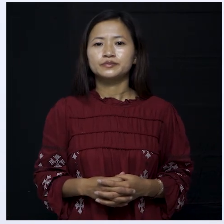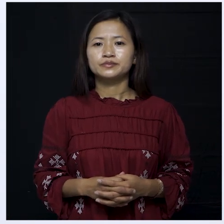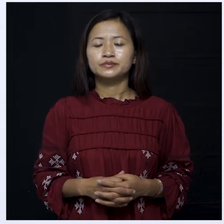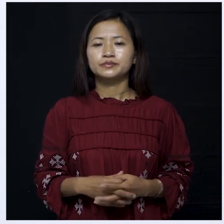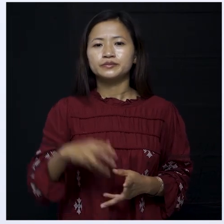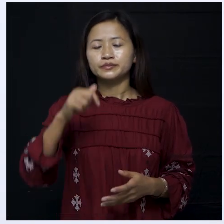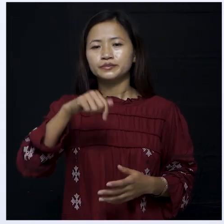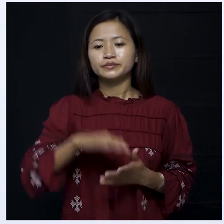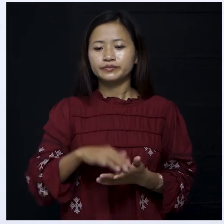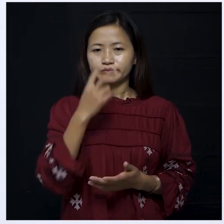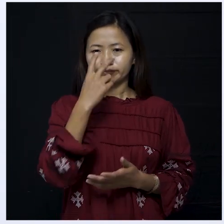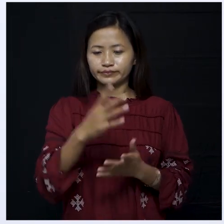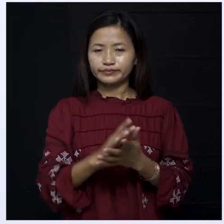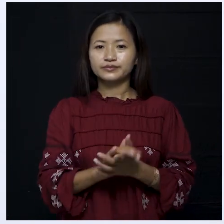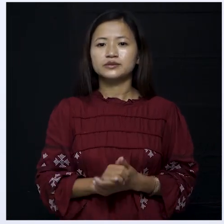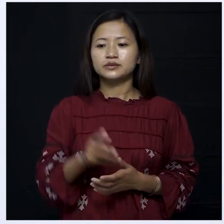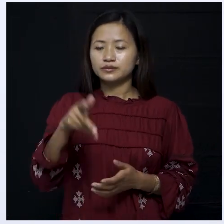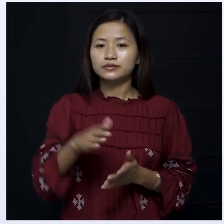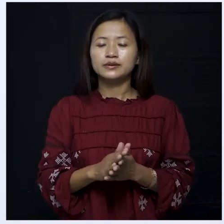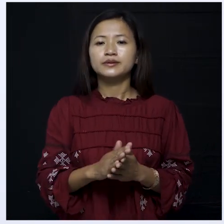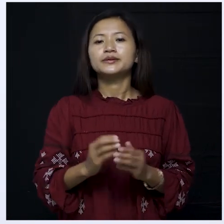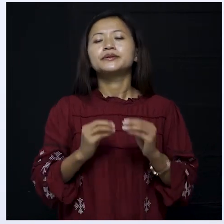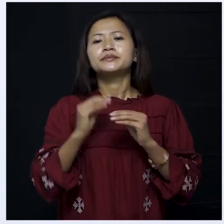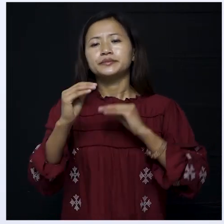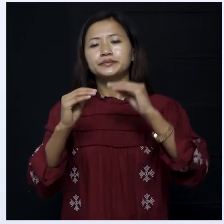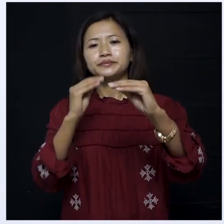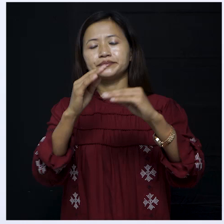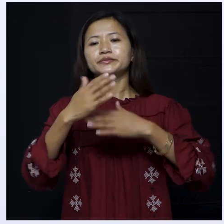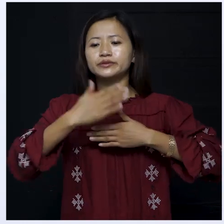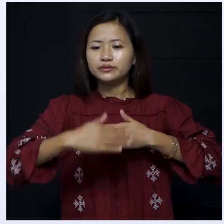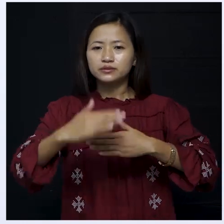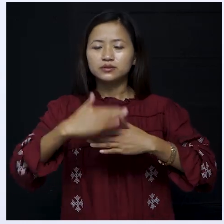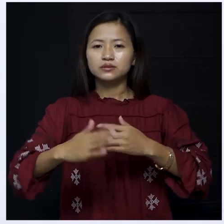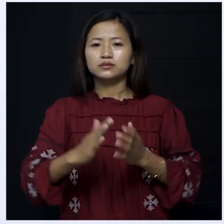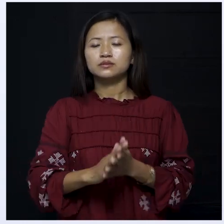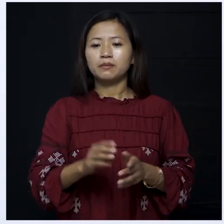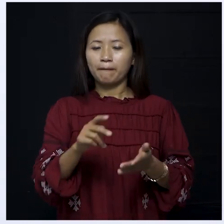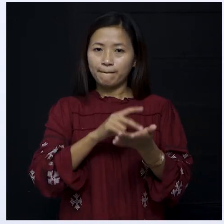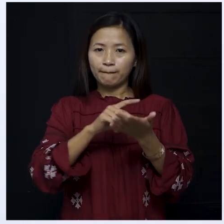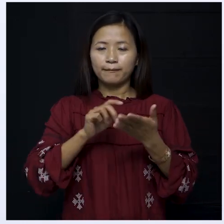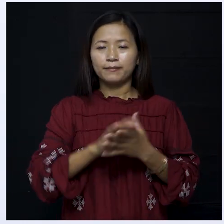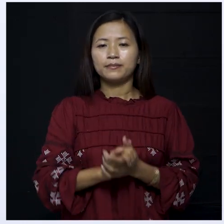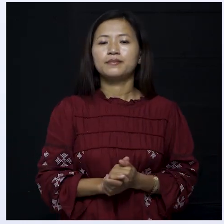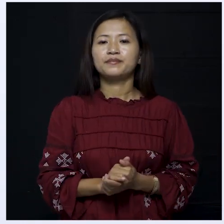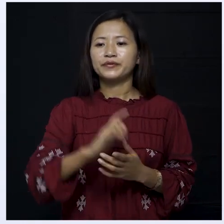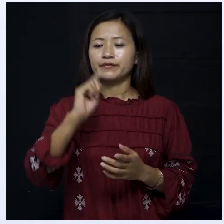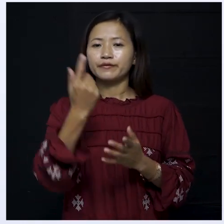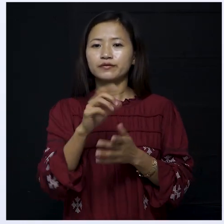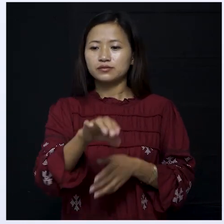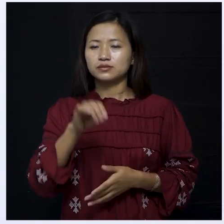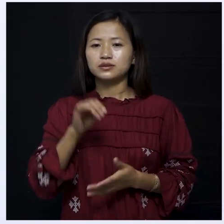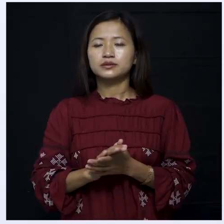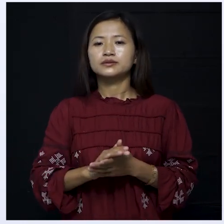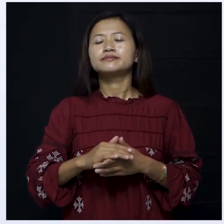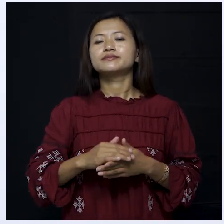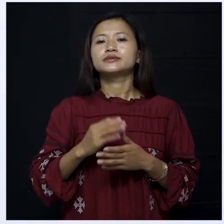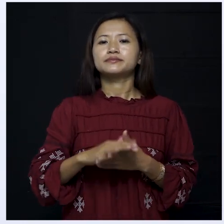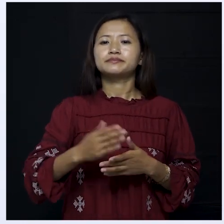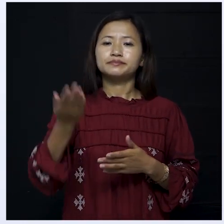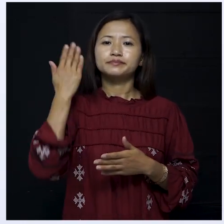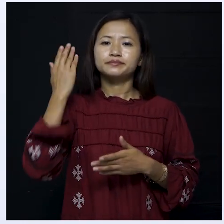So now let's take a look at the progressive or the continuous part. Let's first take past